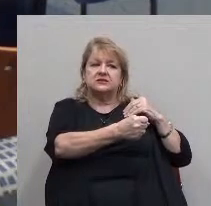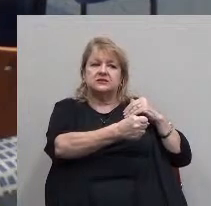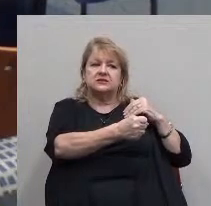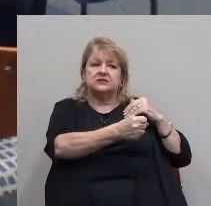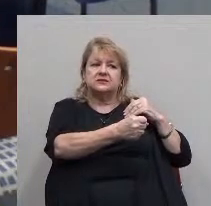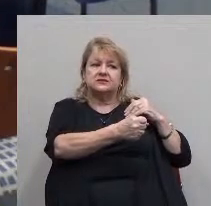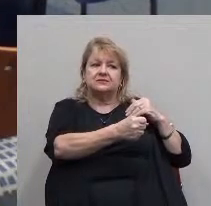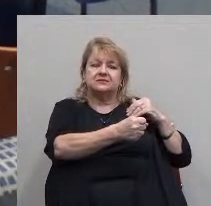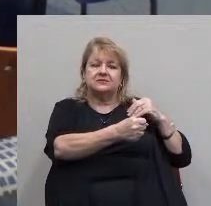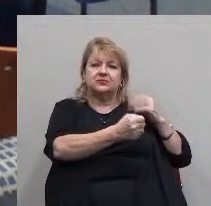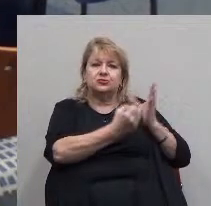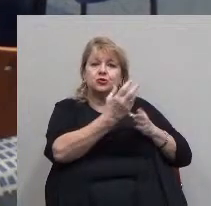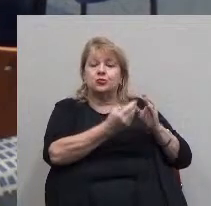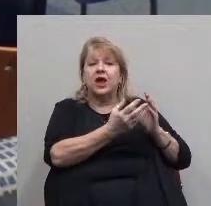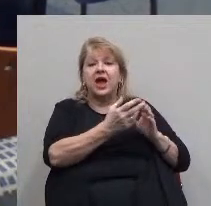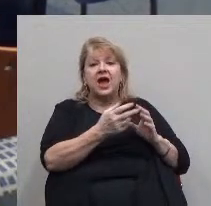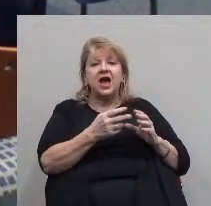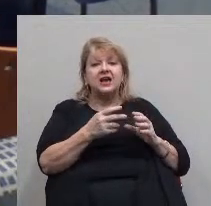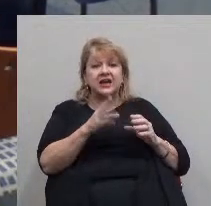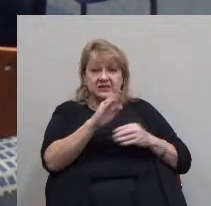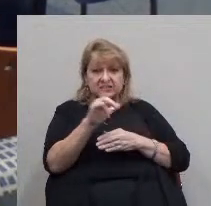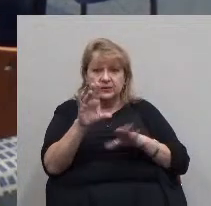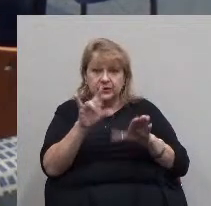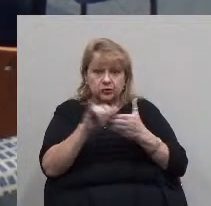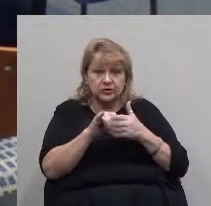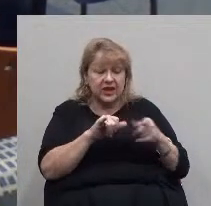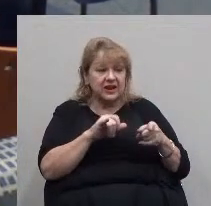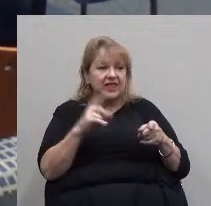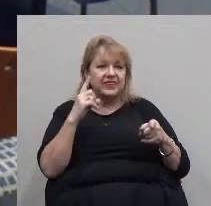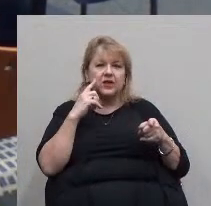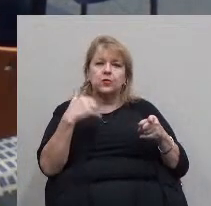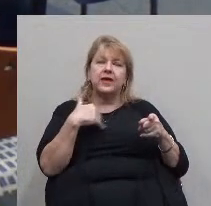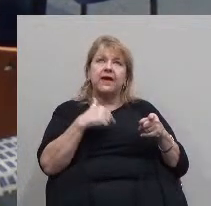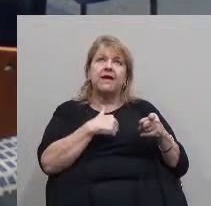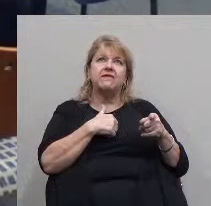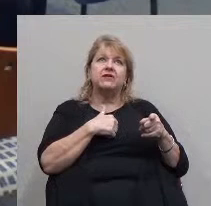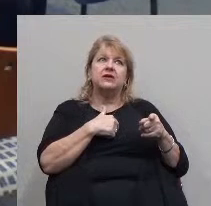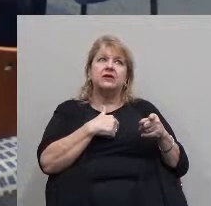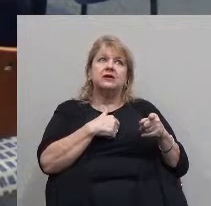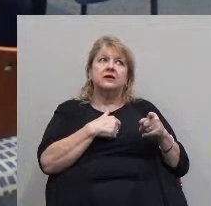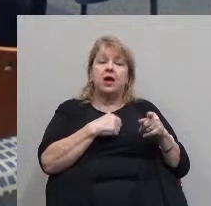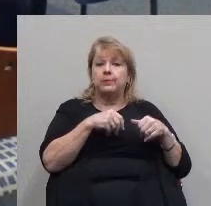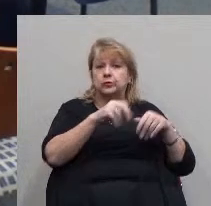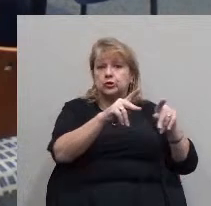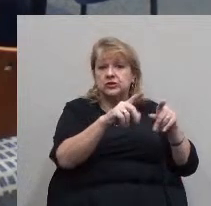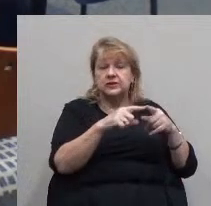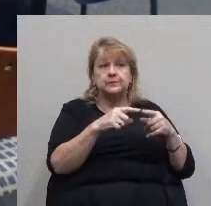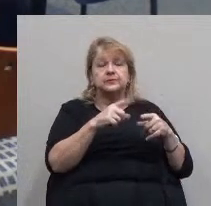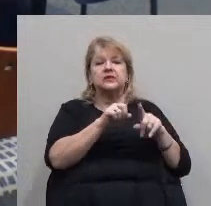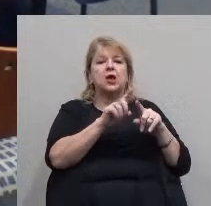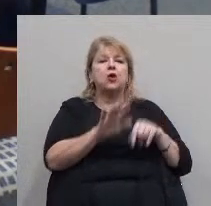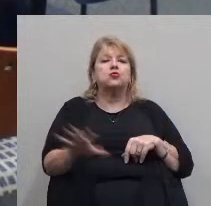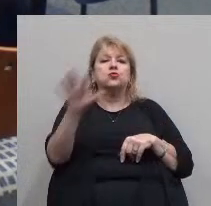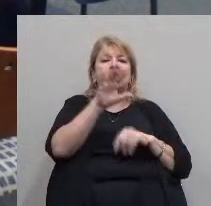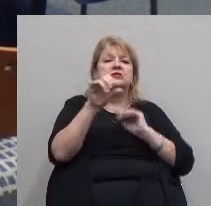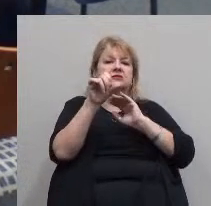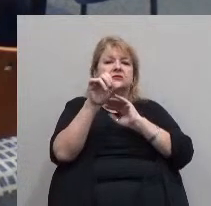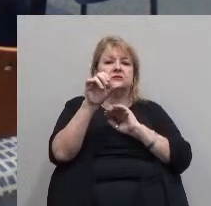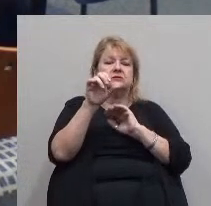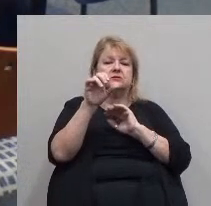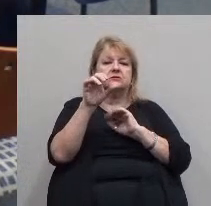think there's opportunities, right? And I think there's models in different parts of the country. I know there is an